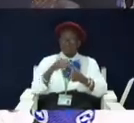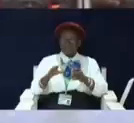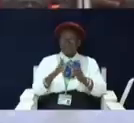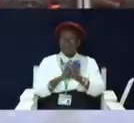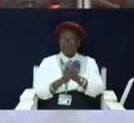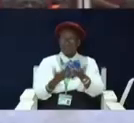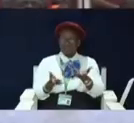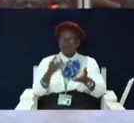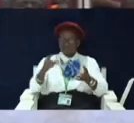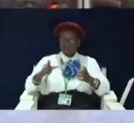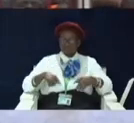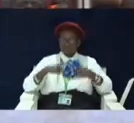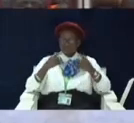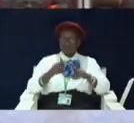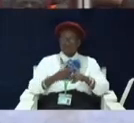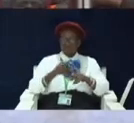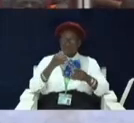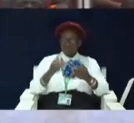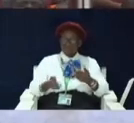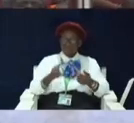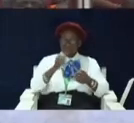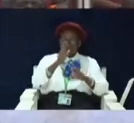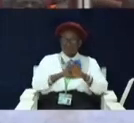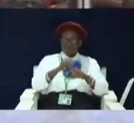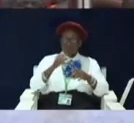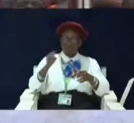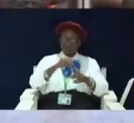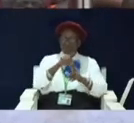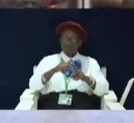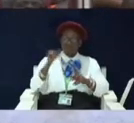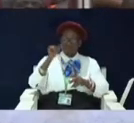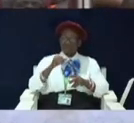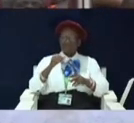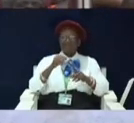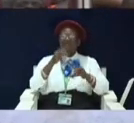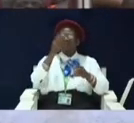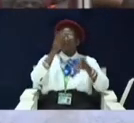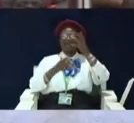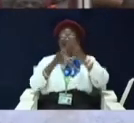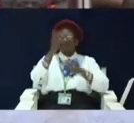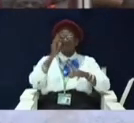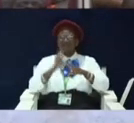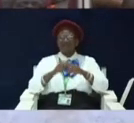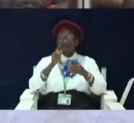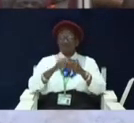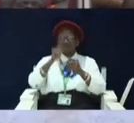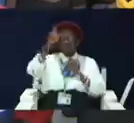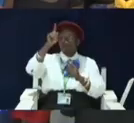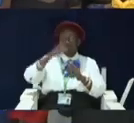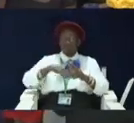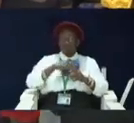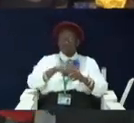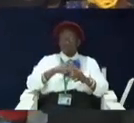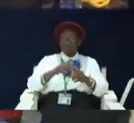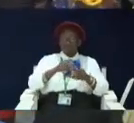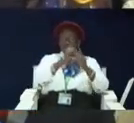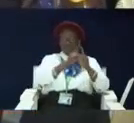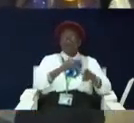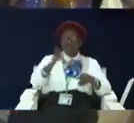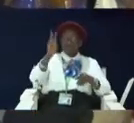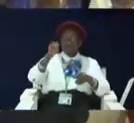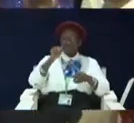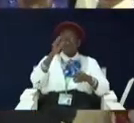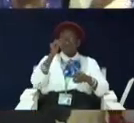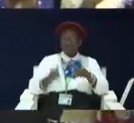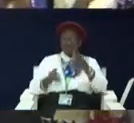ìyé. And from now on, when they cry unto you, láti ìsinsìnyí lọ tí wọn ò bá máa ké pe ọ. Please answer them by fire. Ẹ jọ̀wọ́